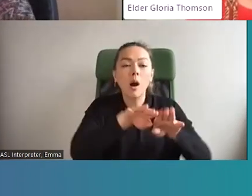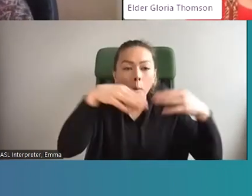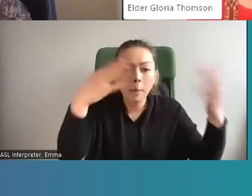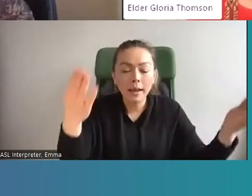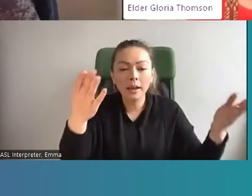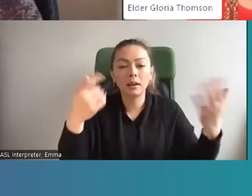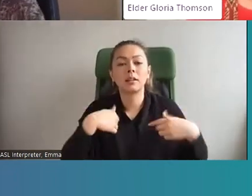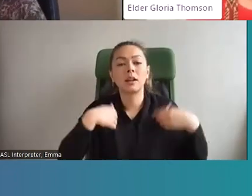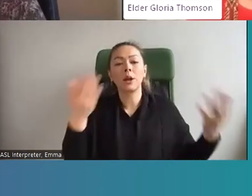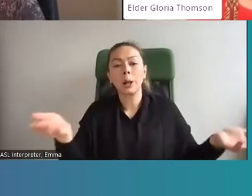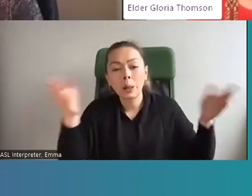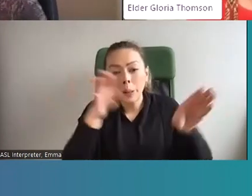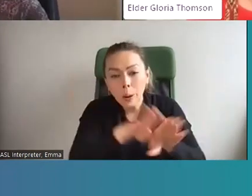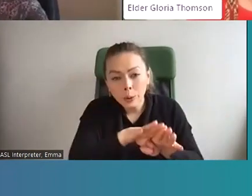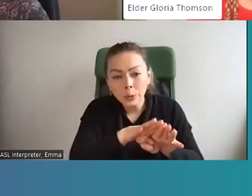and